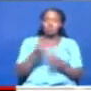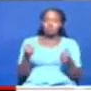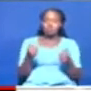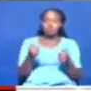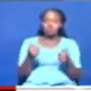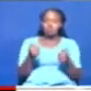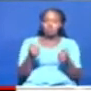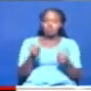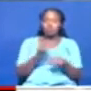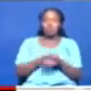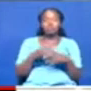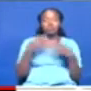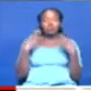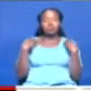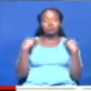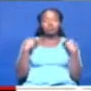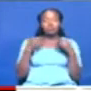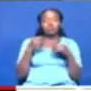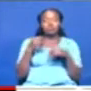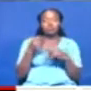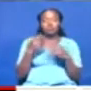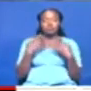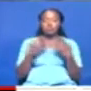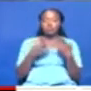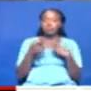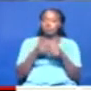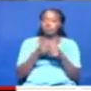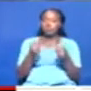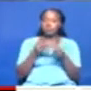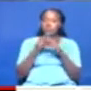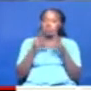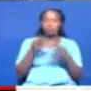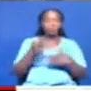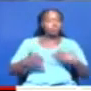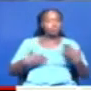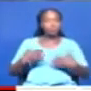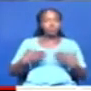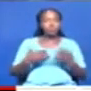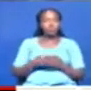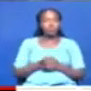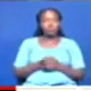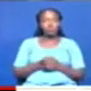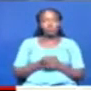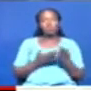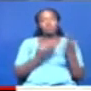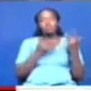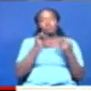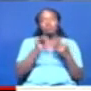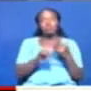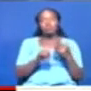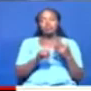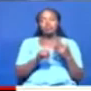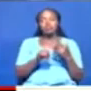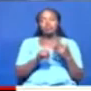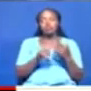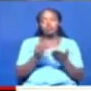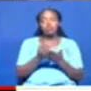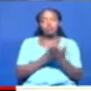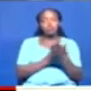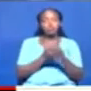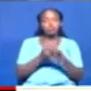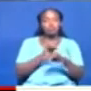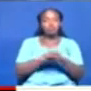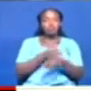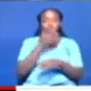was a good game, good turnout, and we're happy with the result. I hope that I go from good to better.